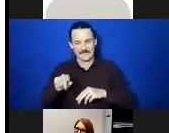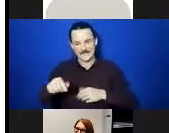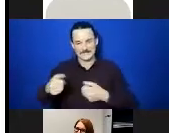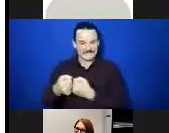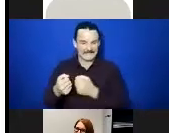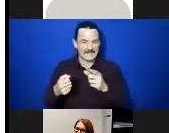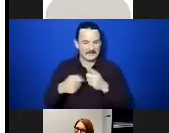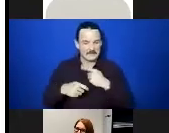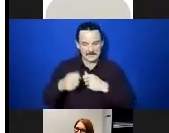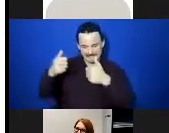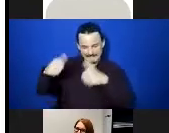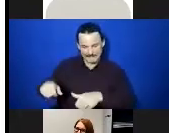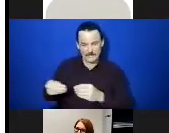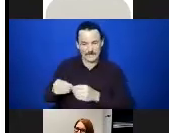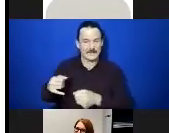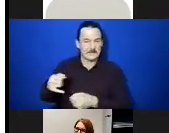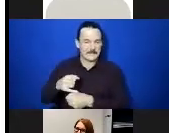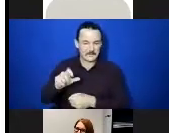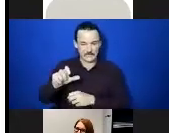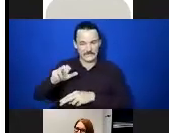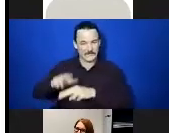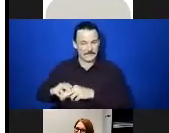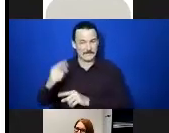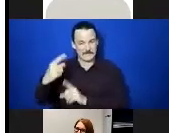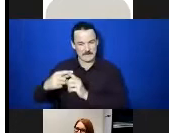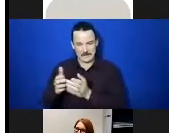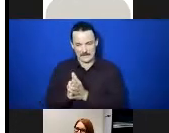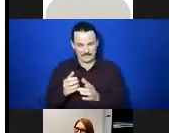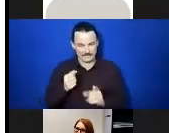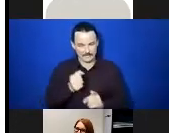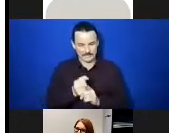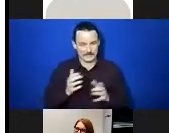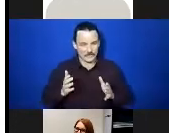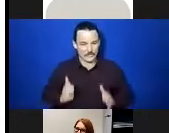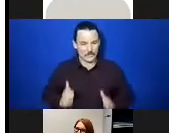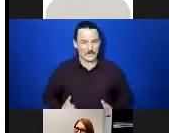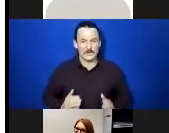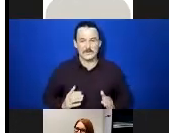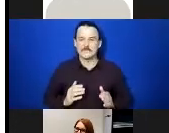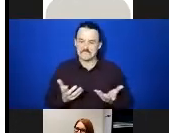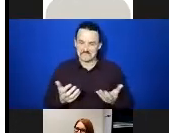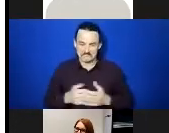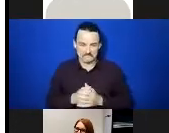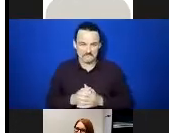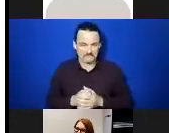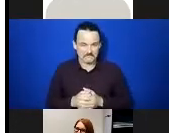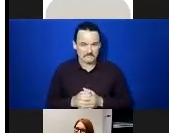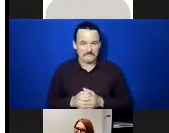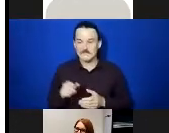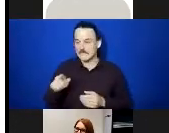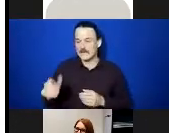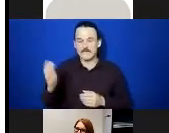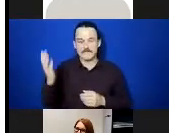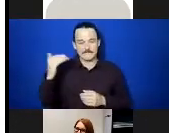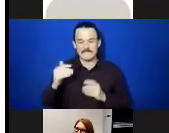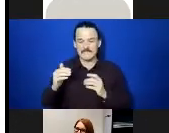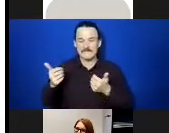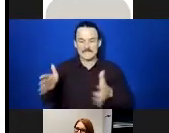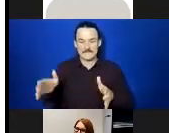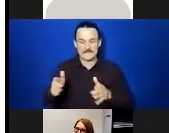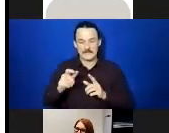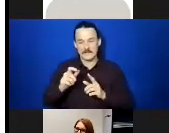drug, and especially its effect on the human body. After completing his postgraduate studies in